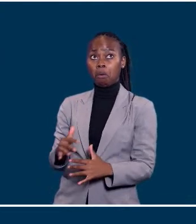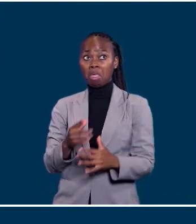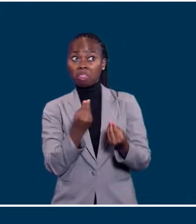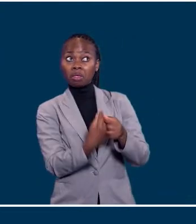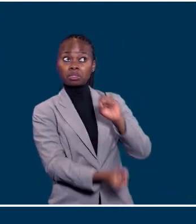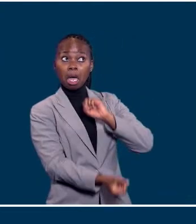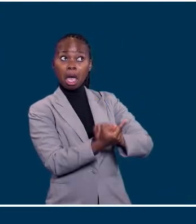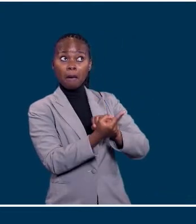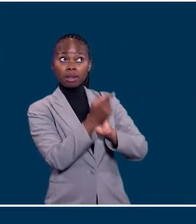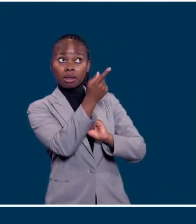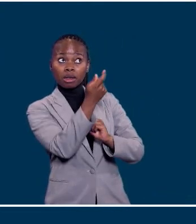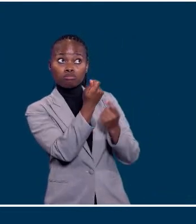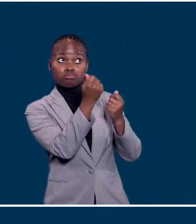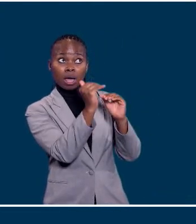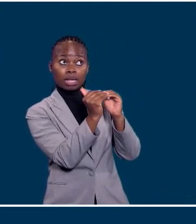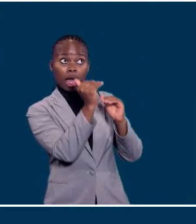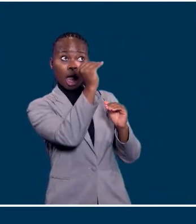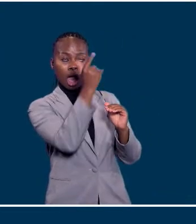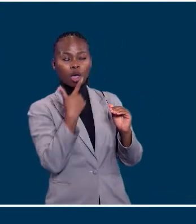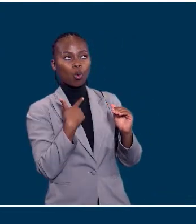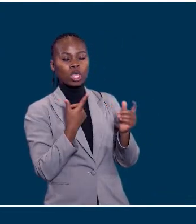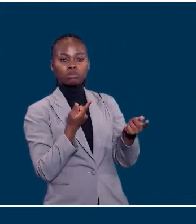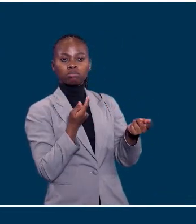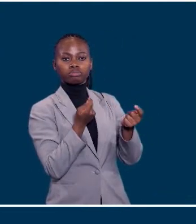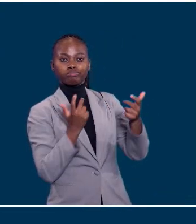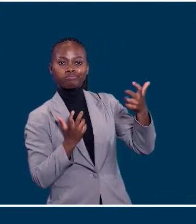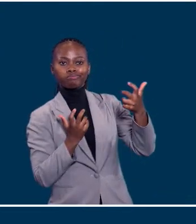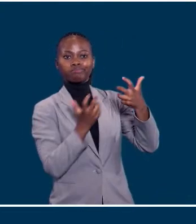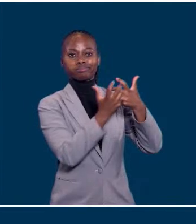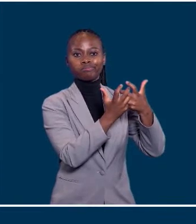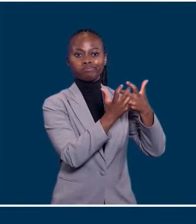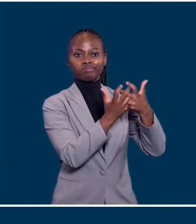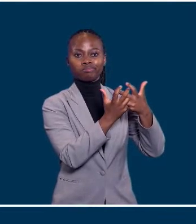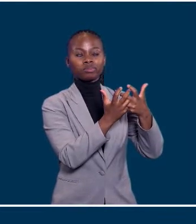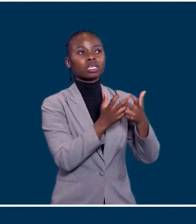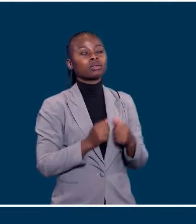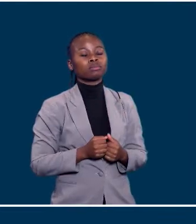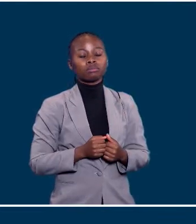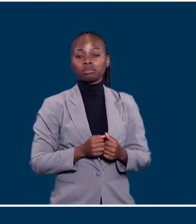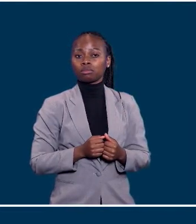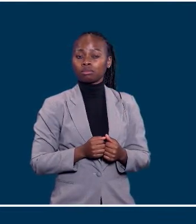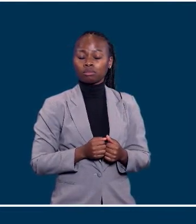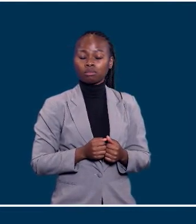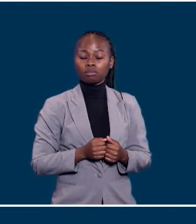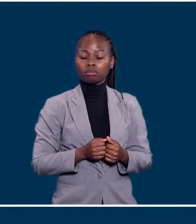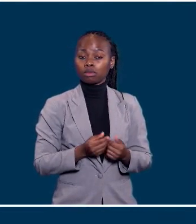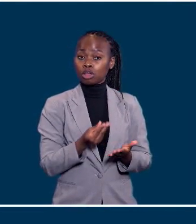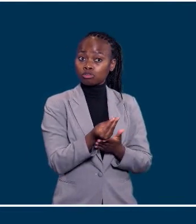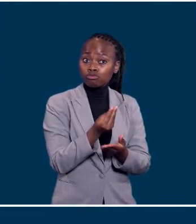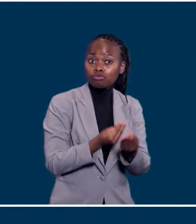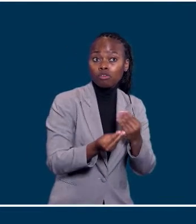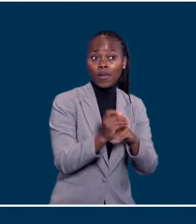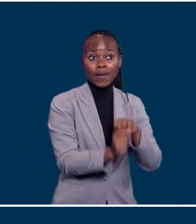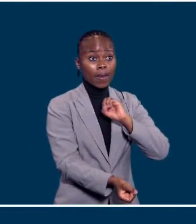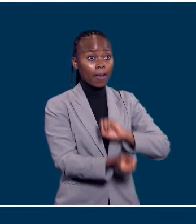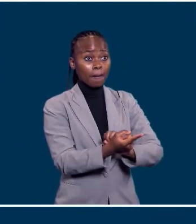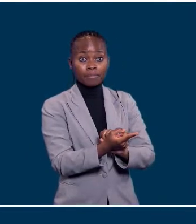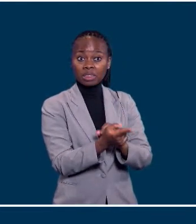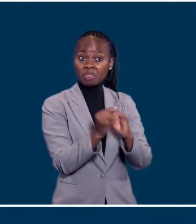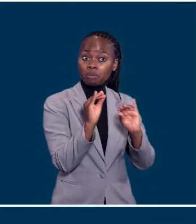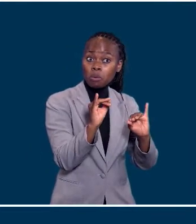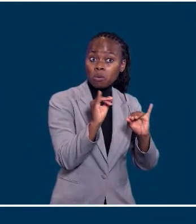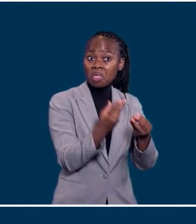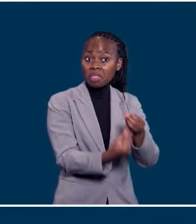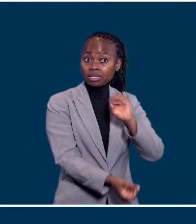higher commodity prices, which puts up the terms of trade and generates, again, an exchange rate positive effect, which